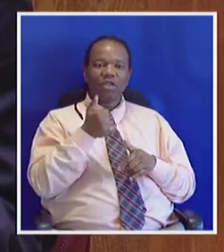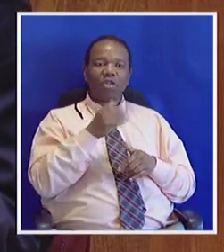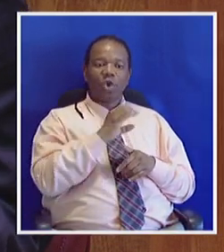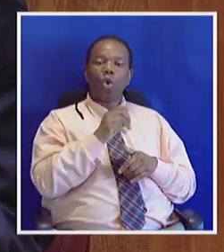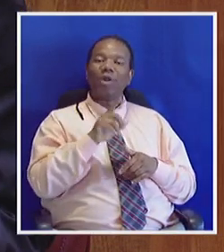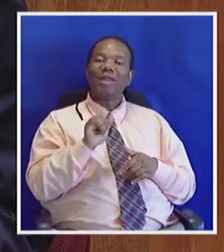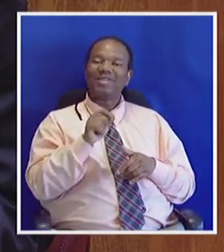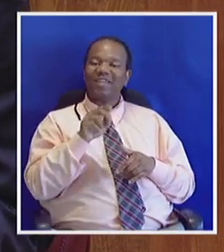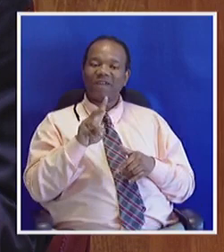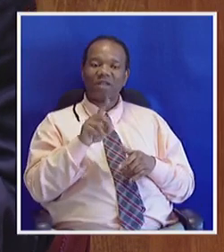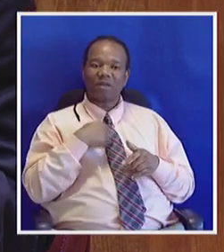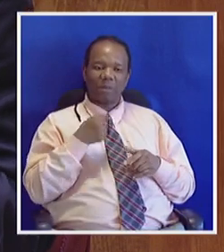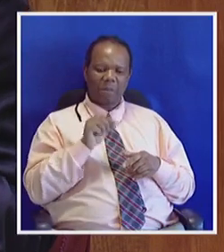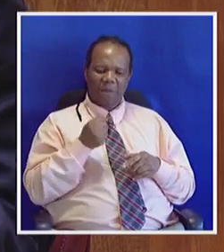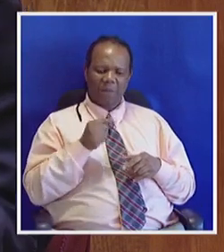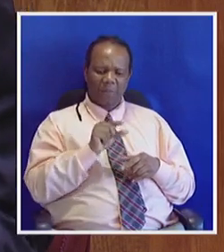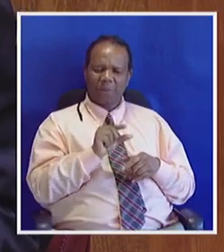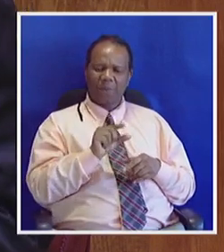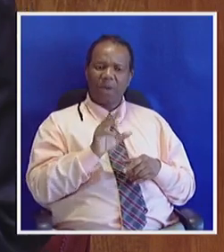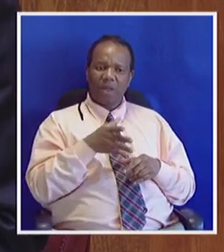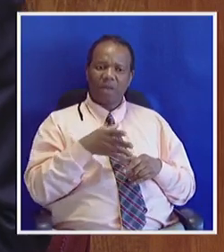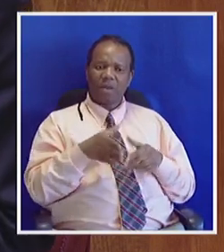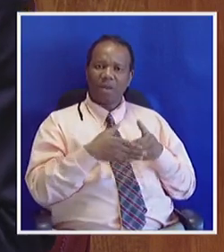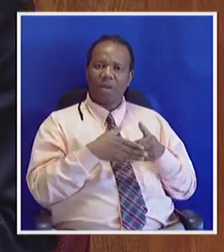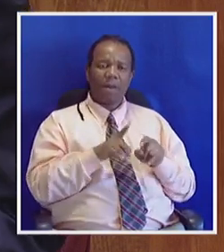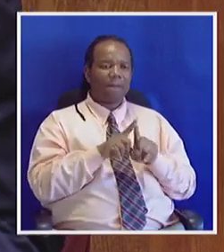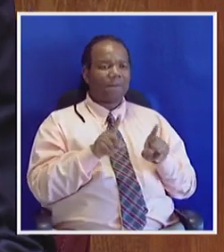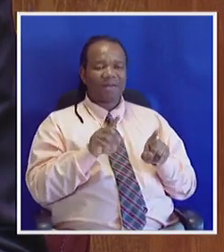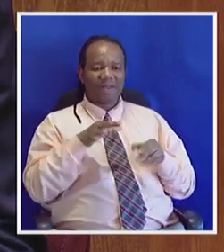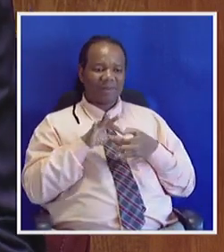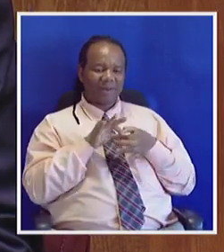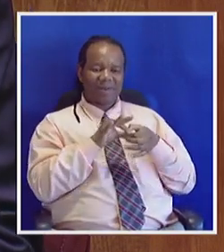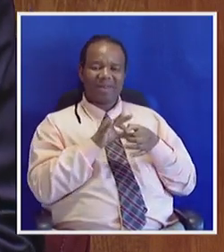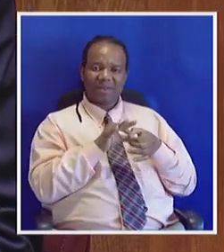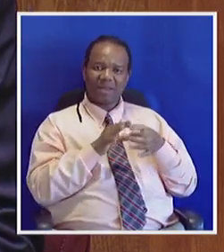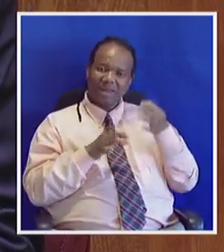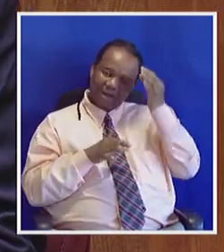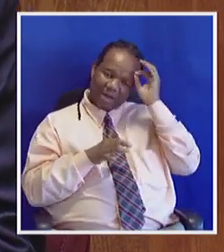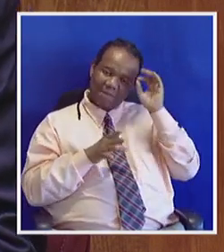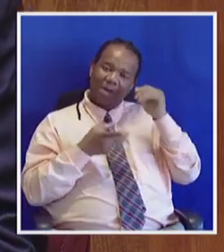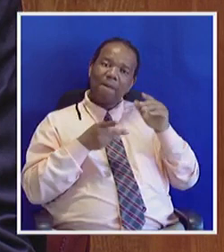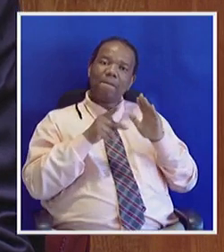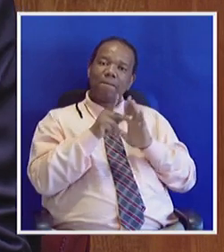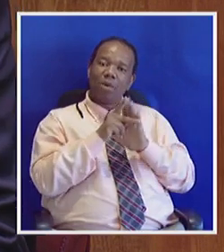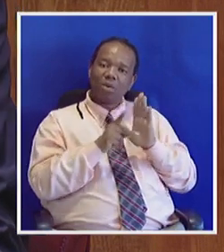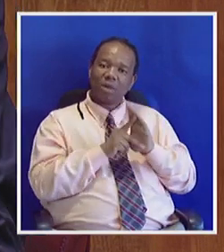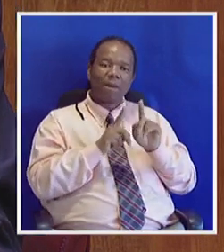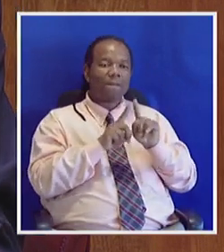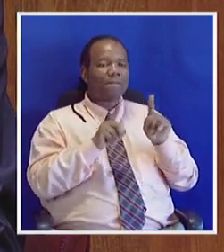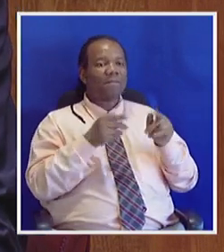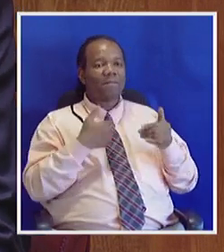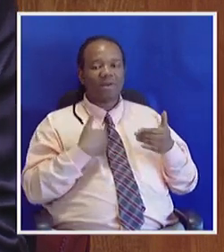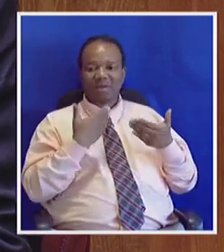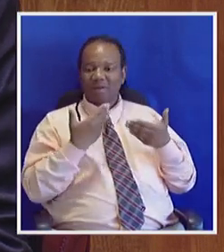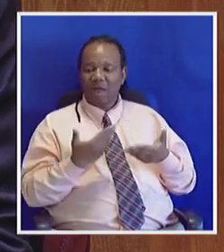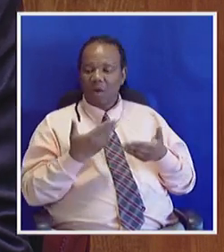Funding is not commensurate with government policy. Since being handed over from provinces to national,